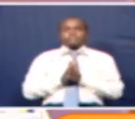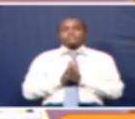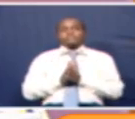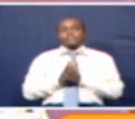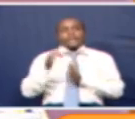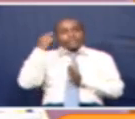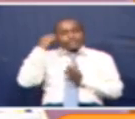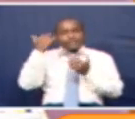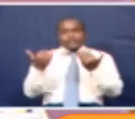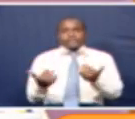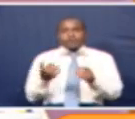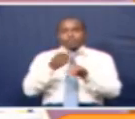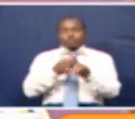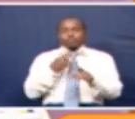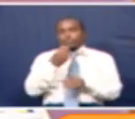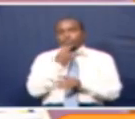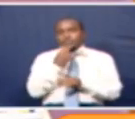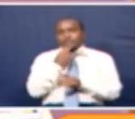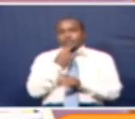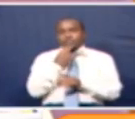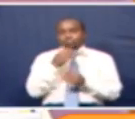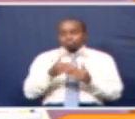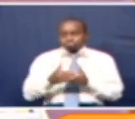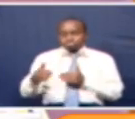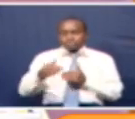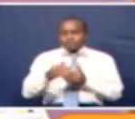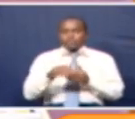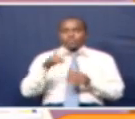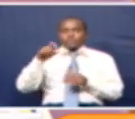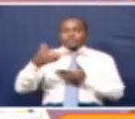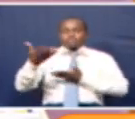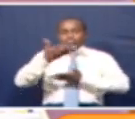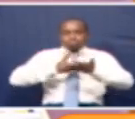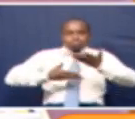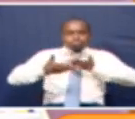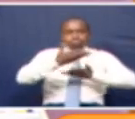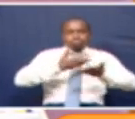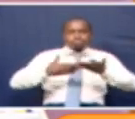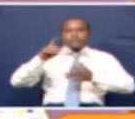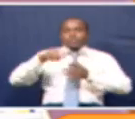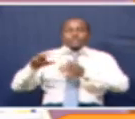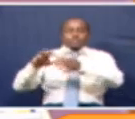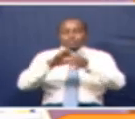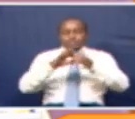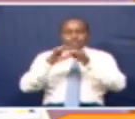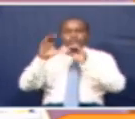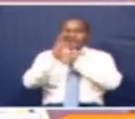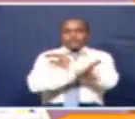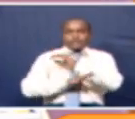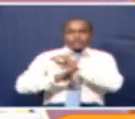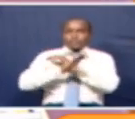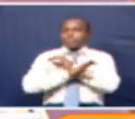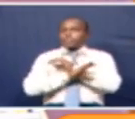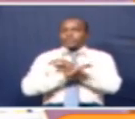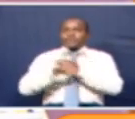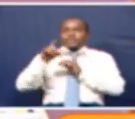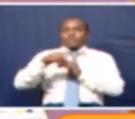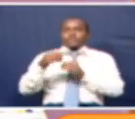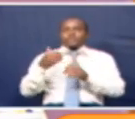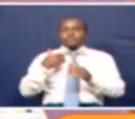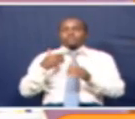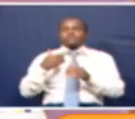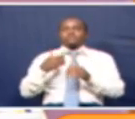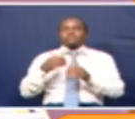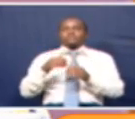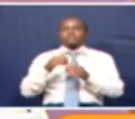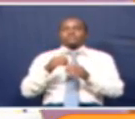now from Tuesday, we need to talk to each other. We need to reconcile our country. We need to build unity across